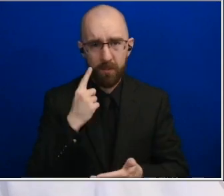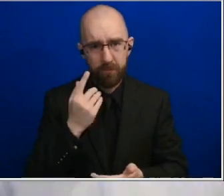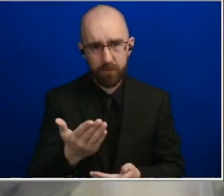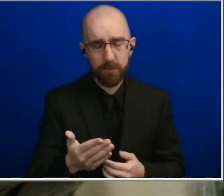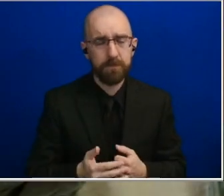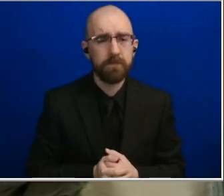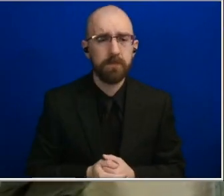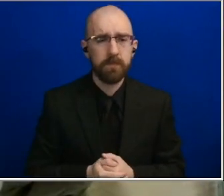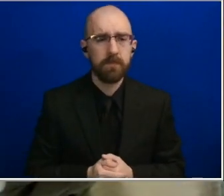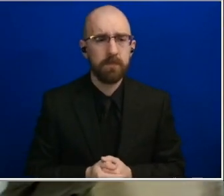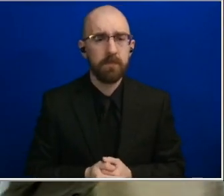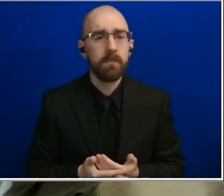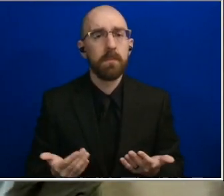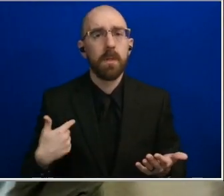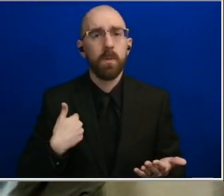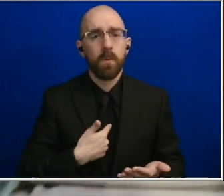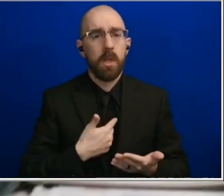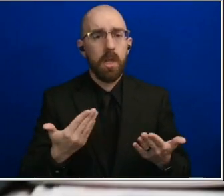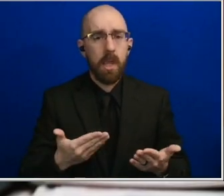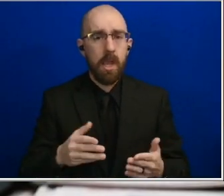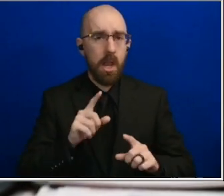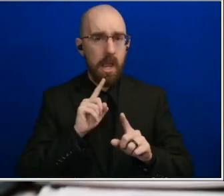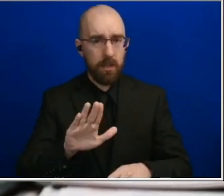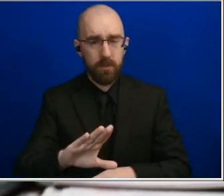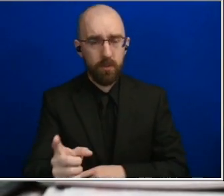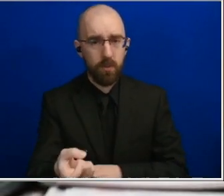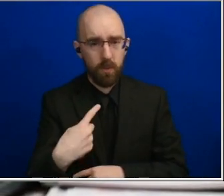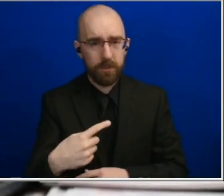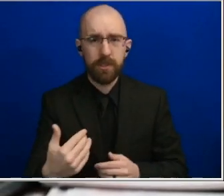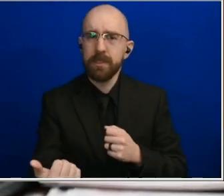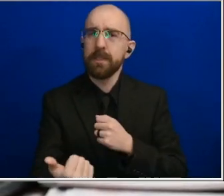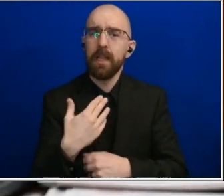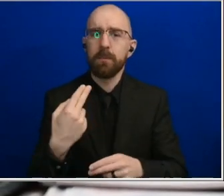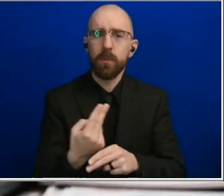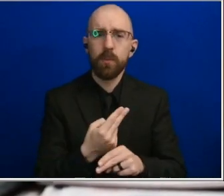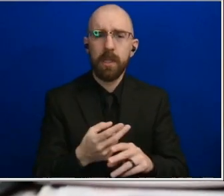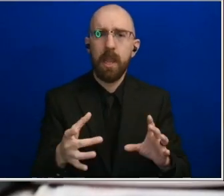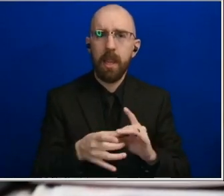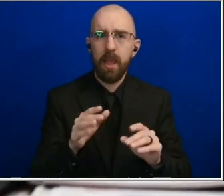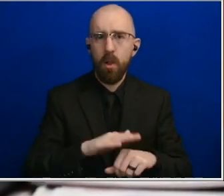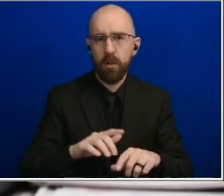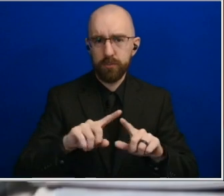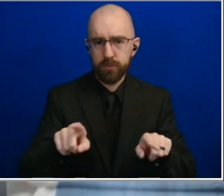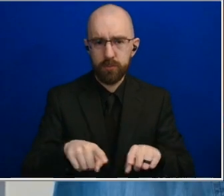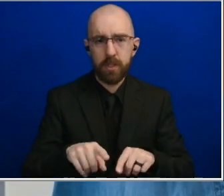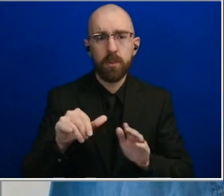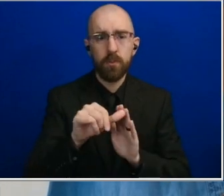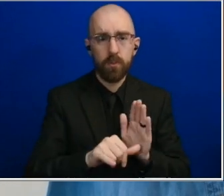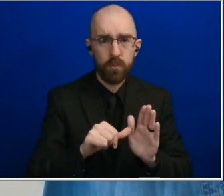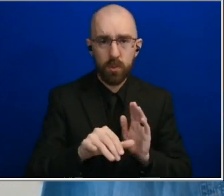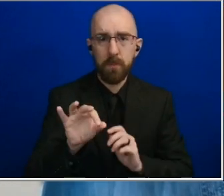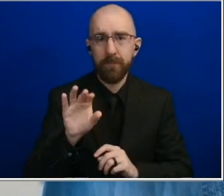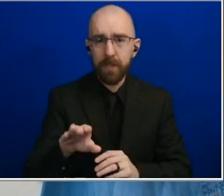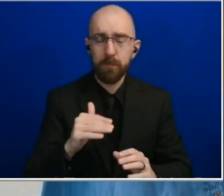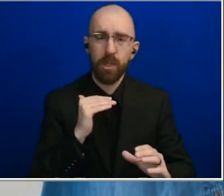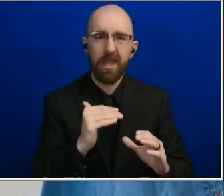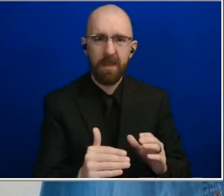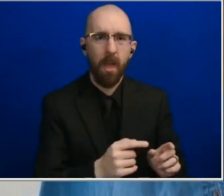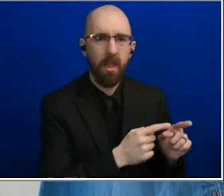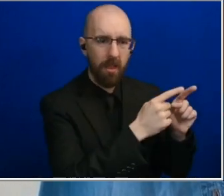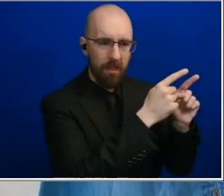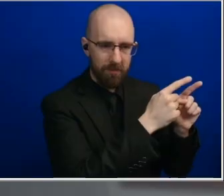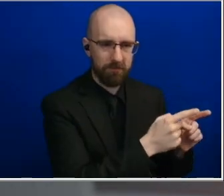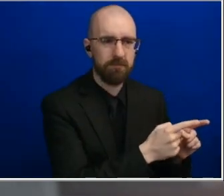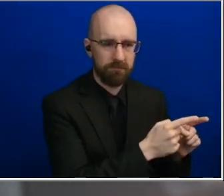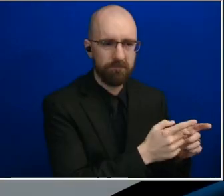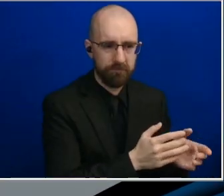We are here to answer your questions. Please send them in using the links on your screen, YouTube, Facebook, or email the Medical News Network. Let's check